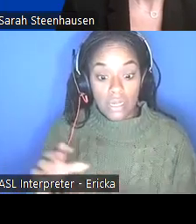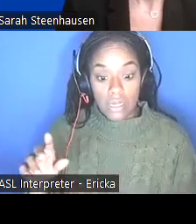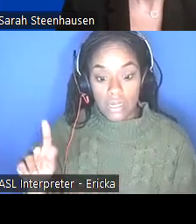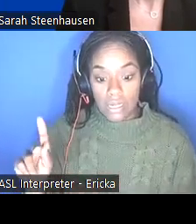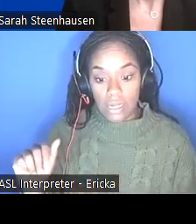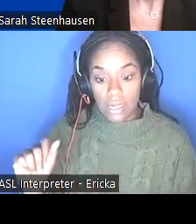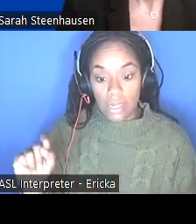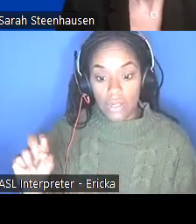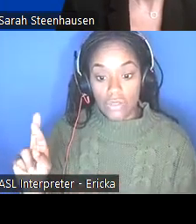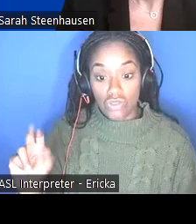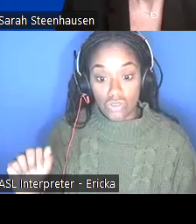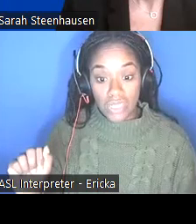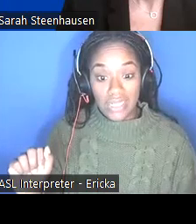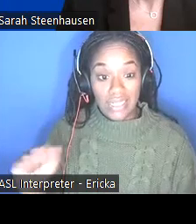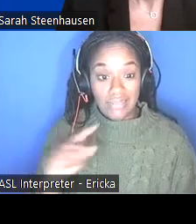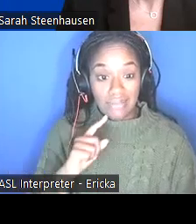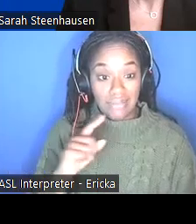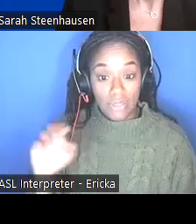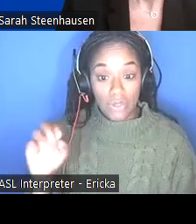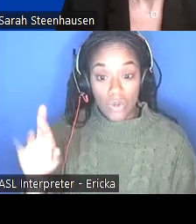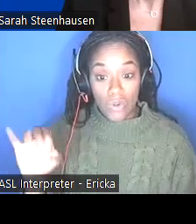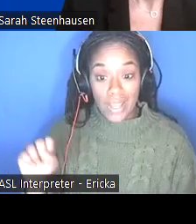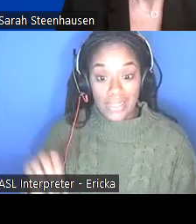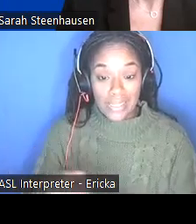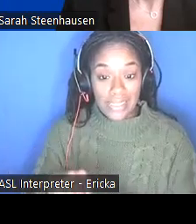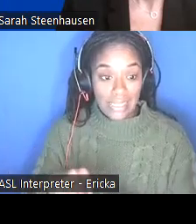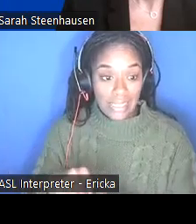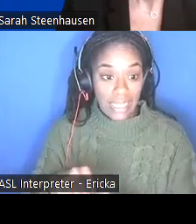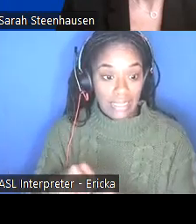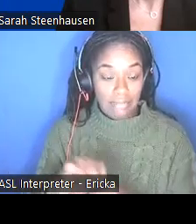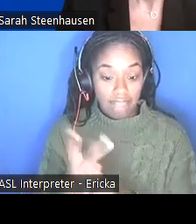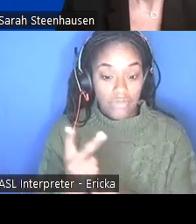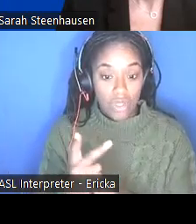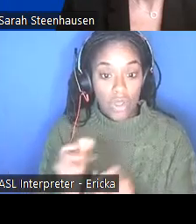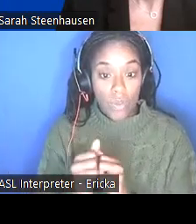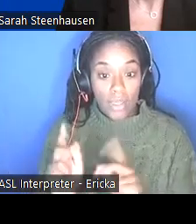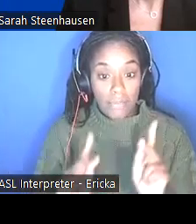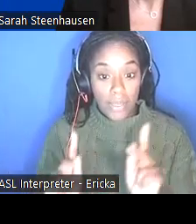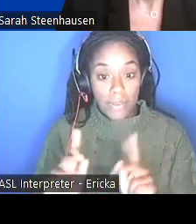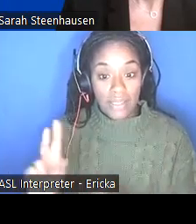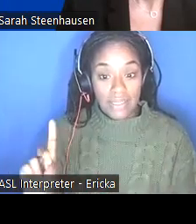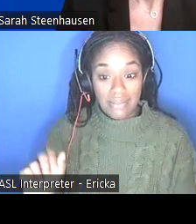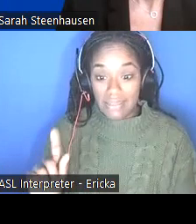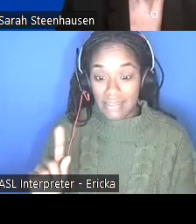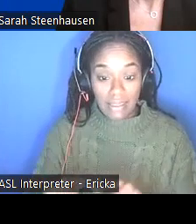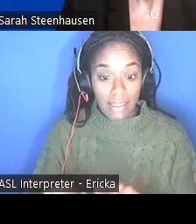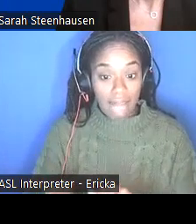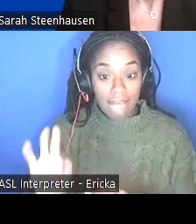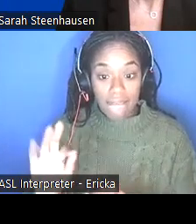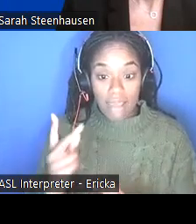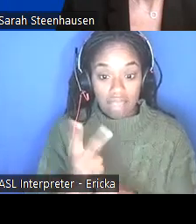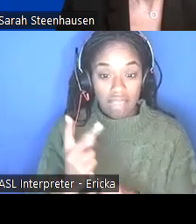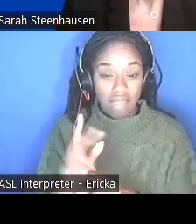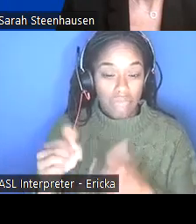crisis in care in California for those recipients with disabilities who cannot find care providers. And